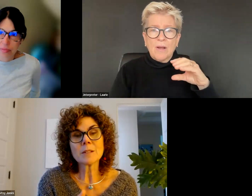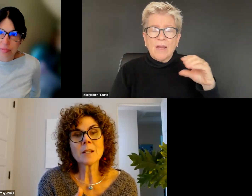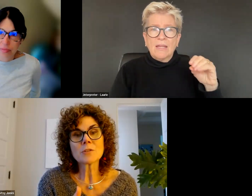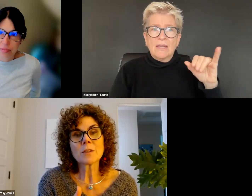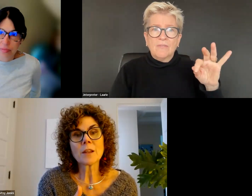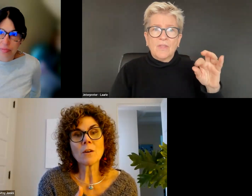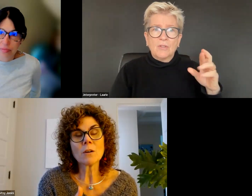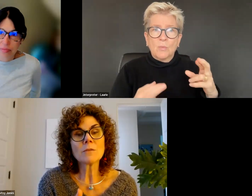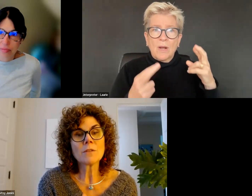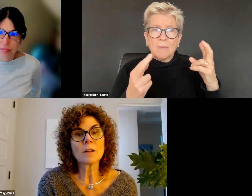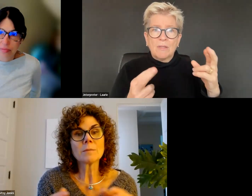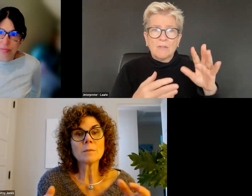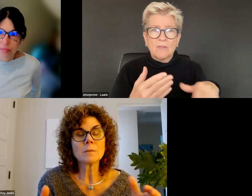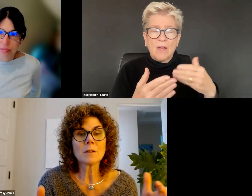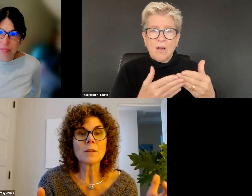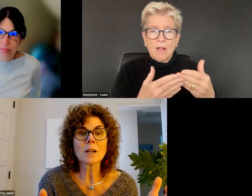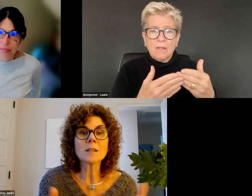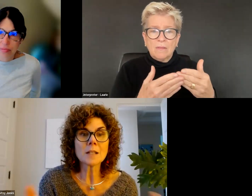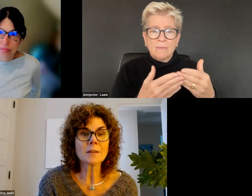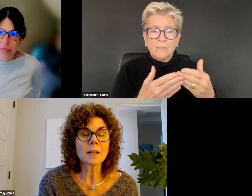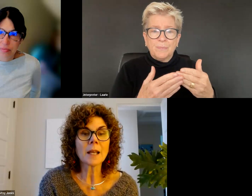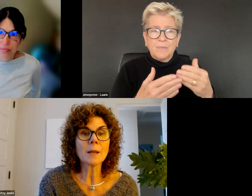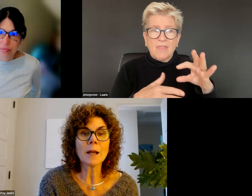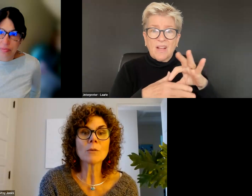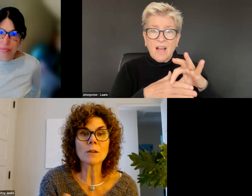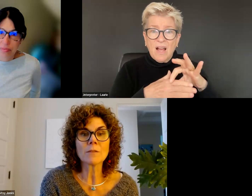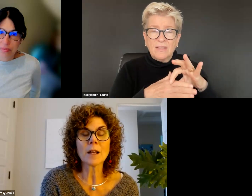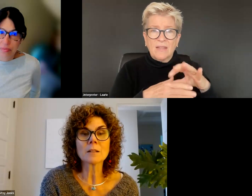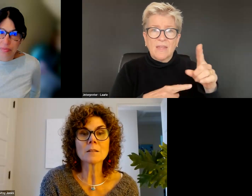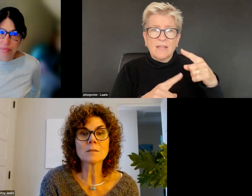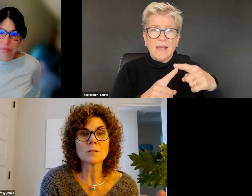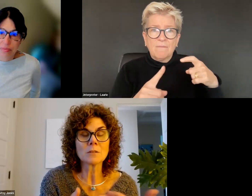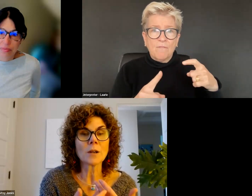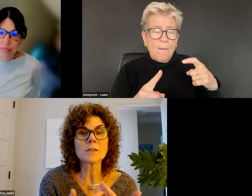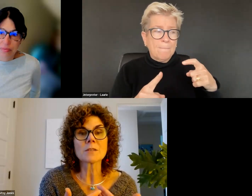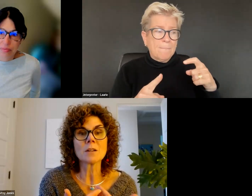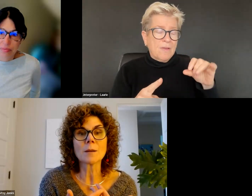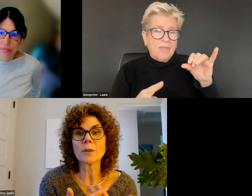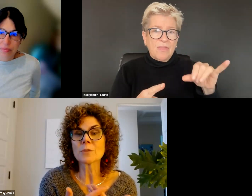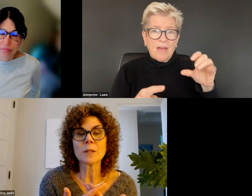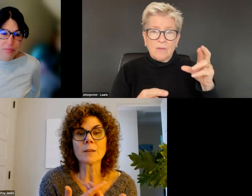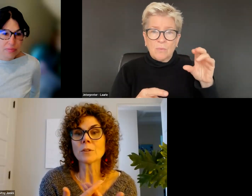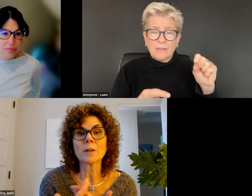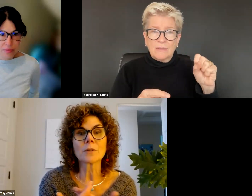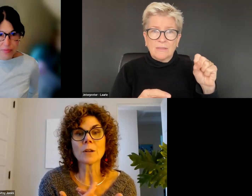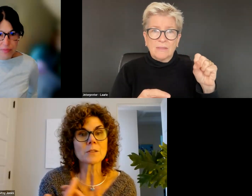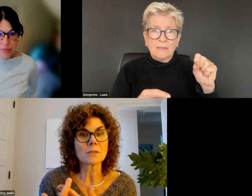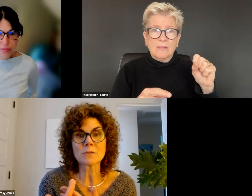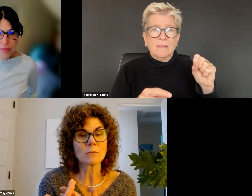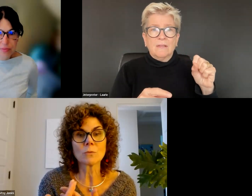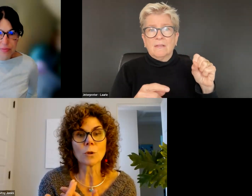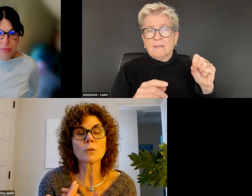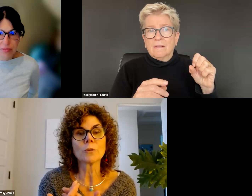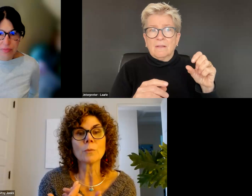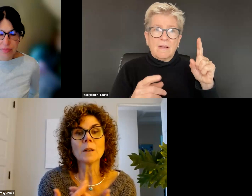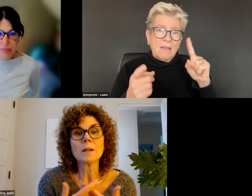a recommendation that all of the content that came out of that crisis collaboration behavioral health